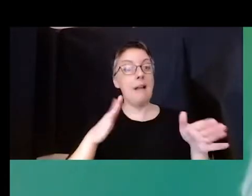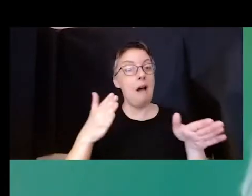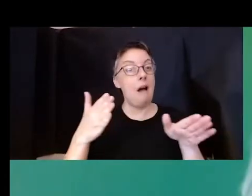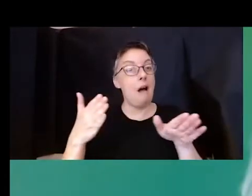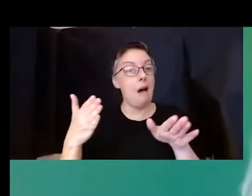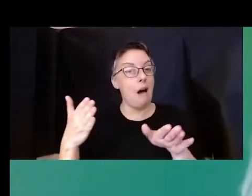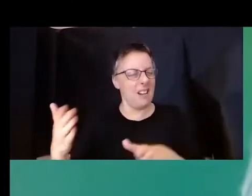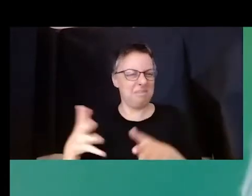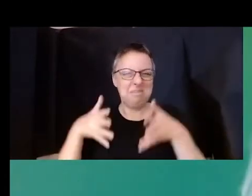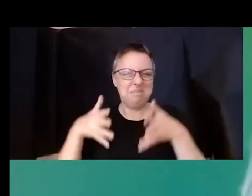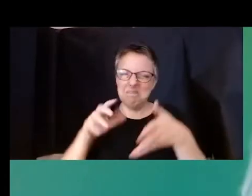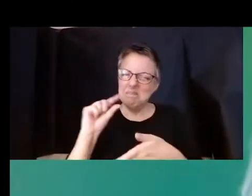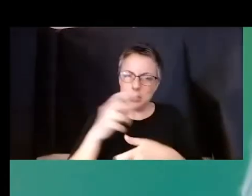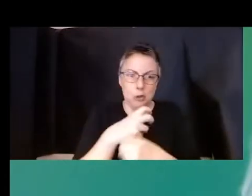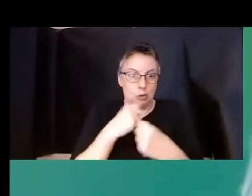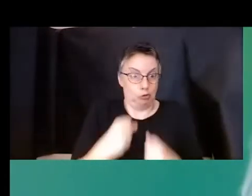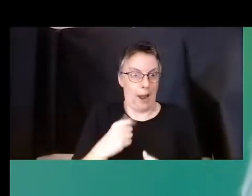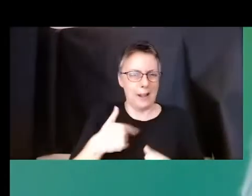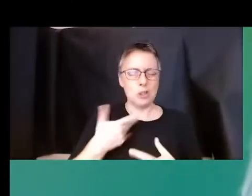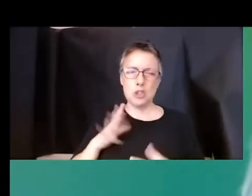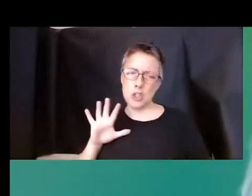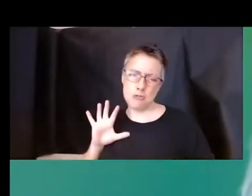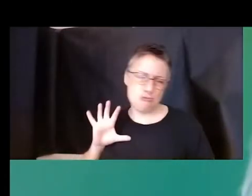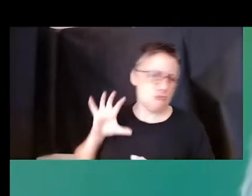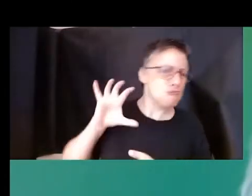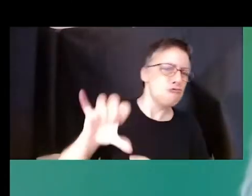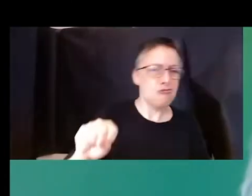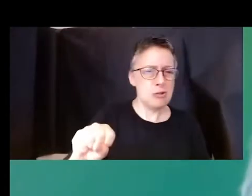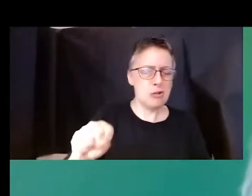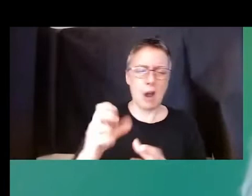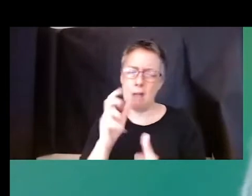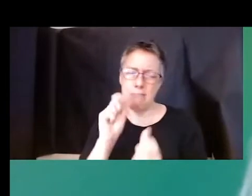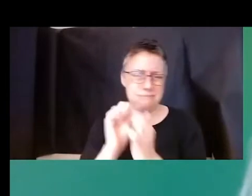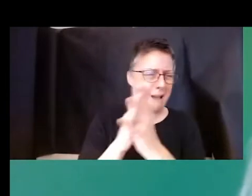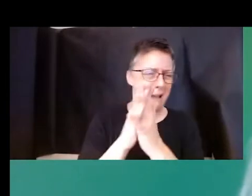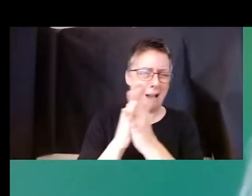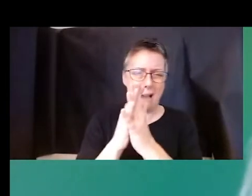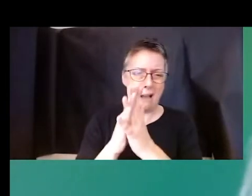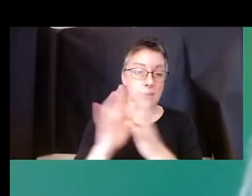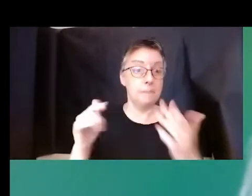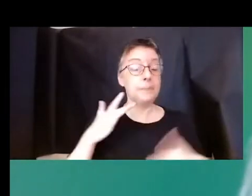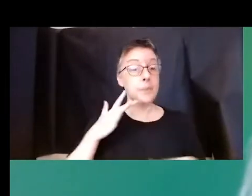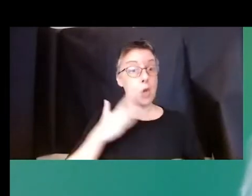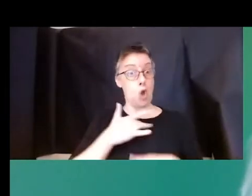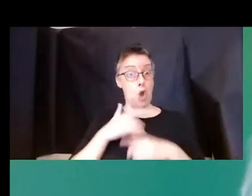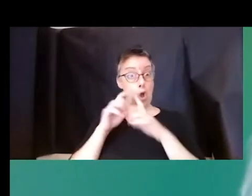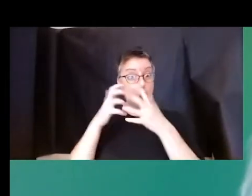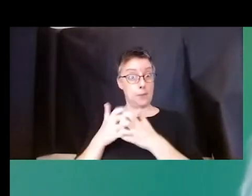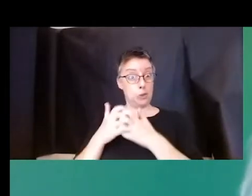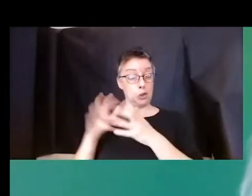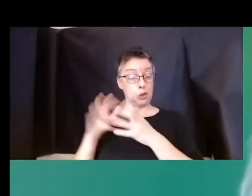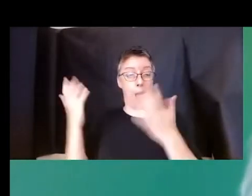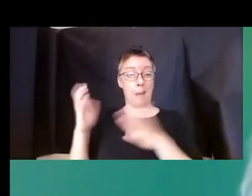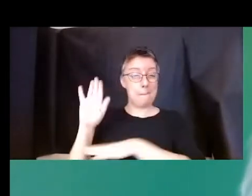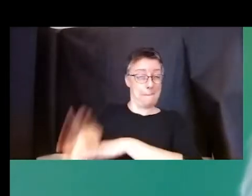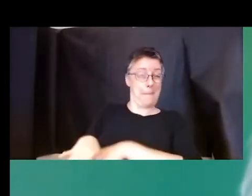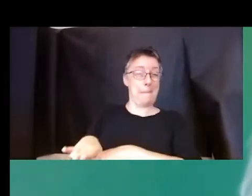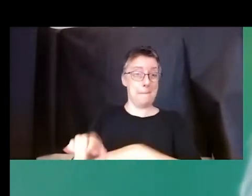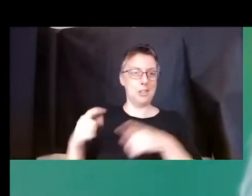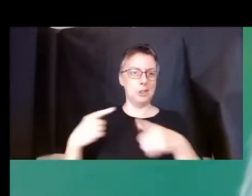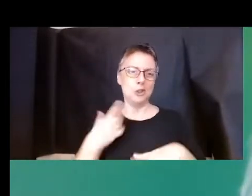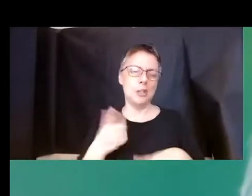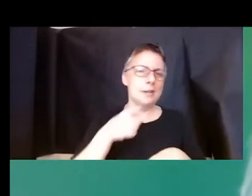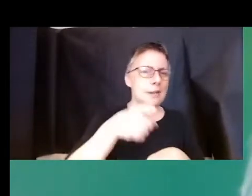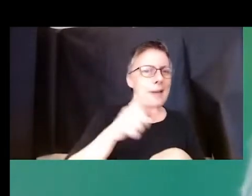strength, she reaches for Dracula and they wrestle for control. Her heart monitor falls over. She finally lands a bite in his neck and